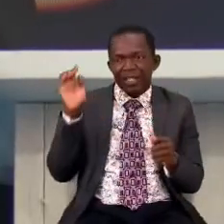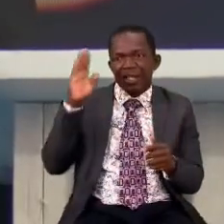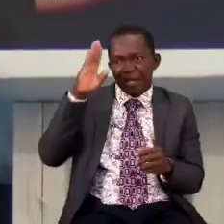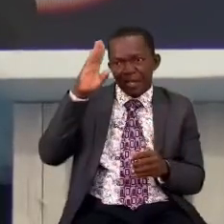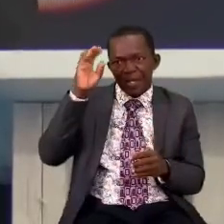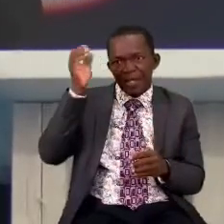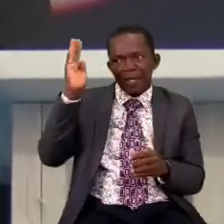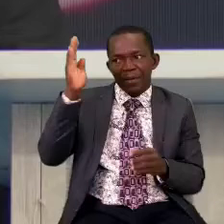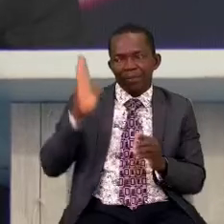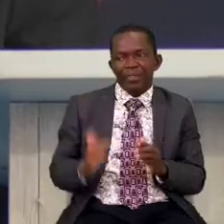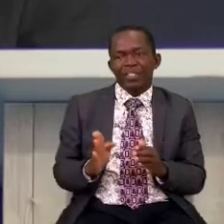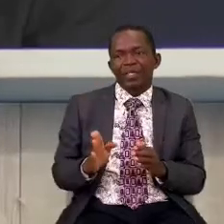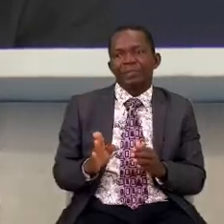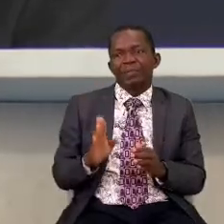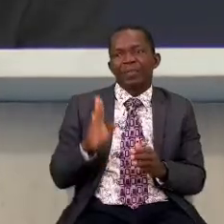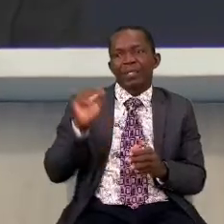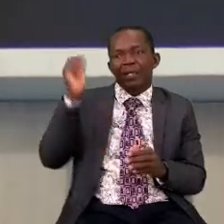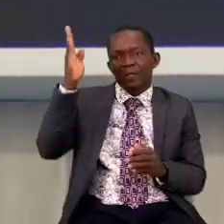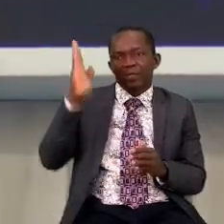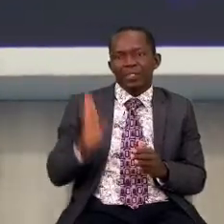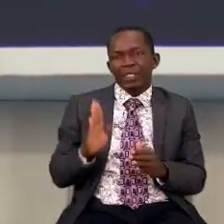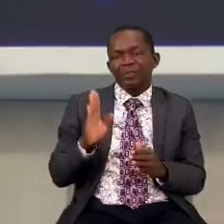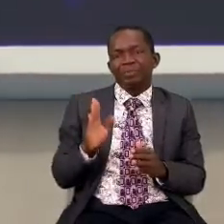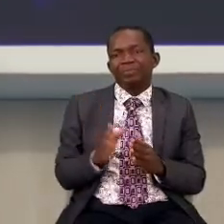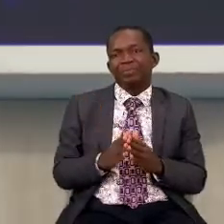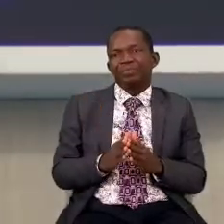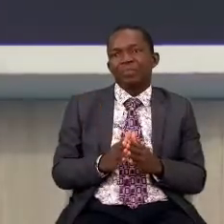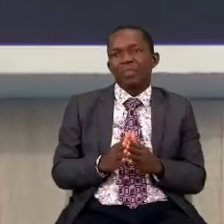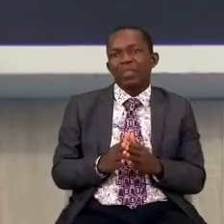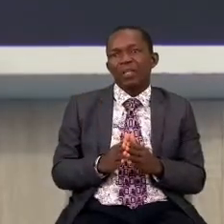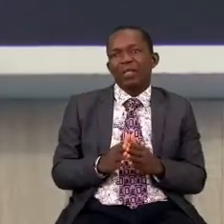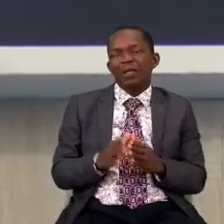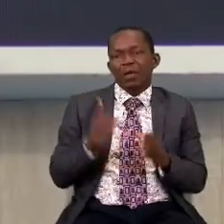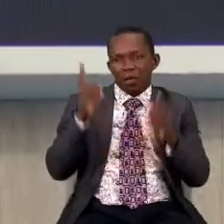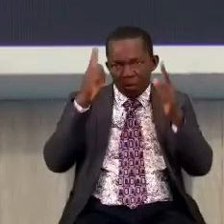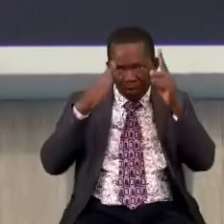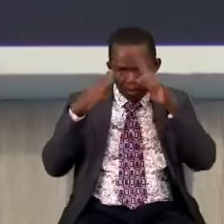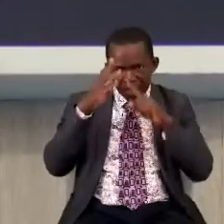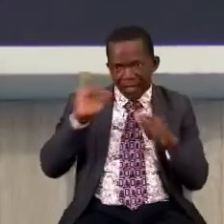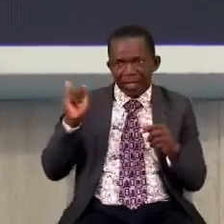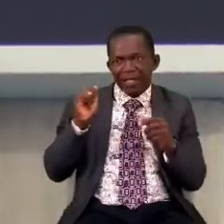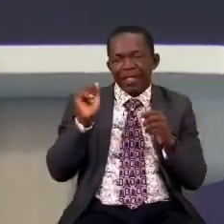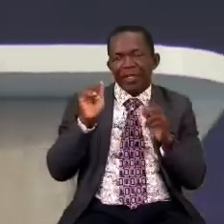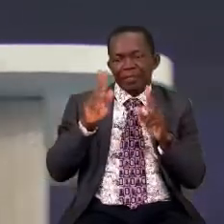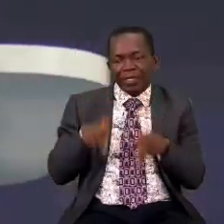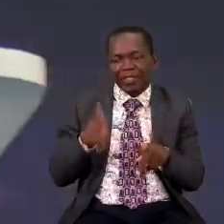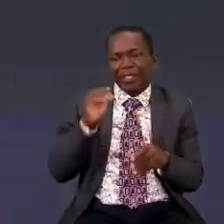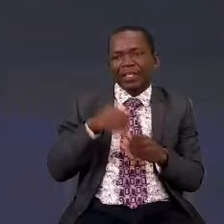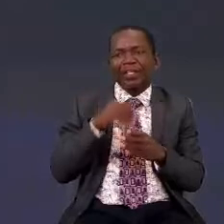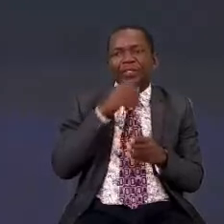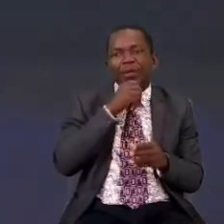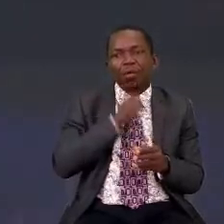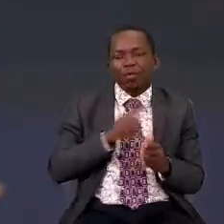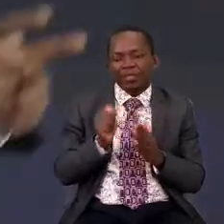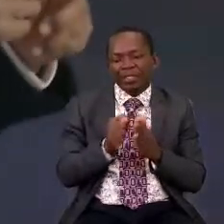Old Covenant, Old Testament, how the Lord called him, how the Lord